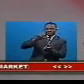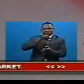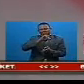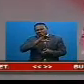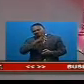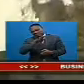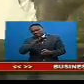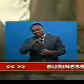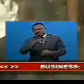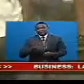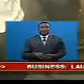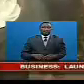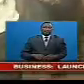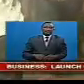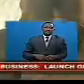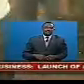circumstances.